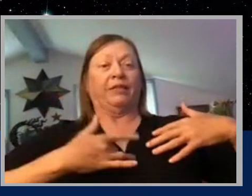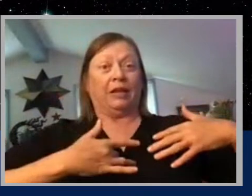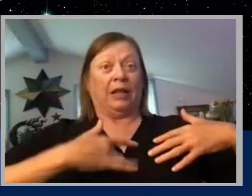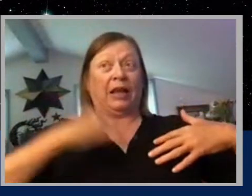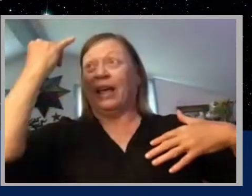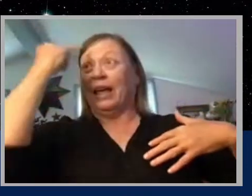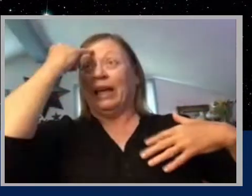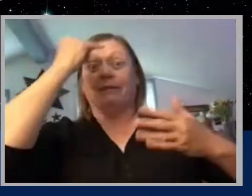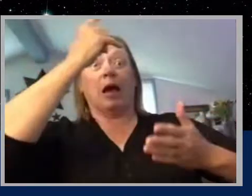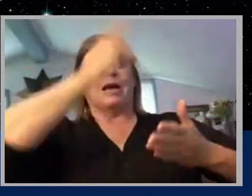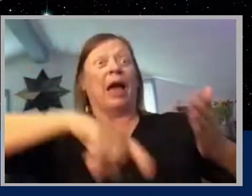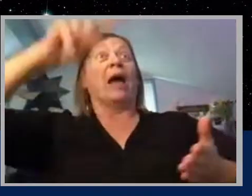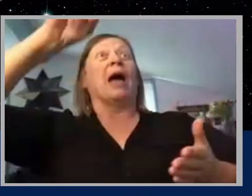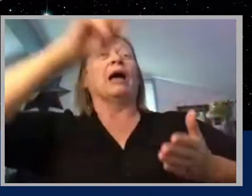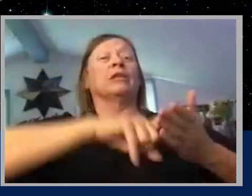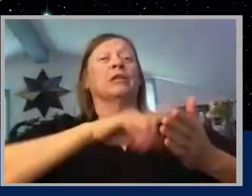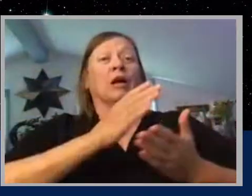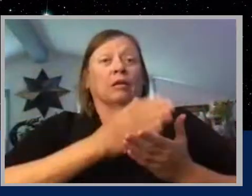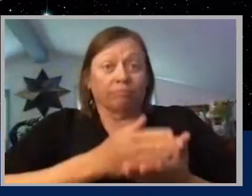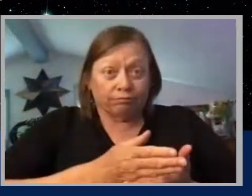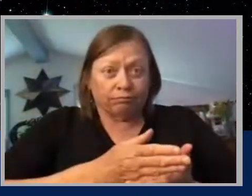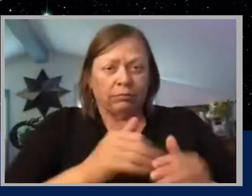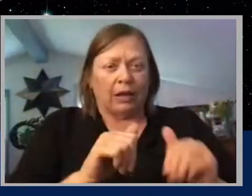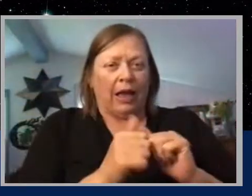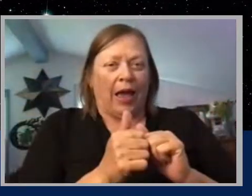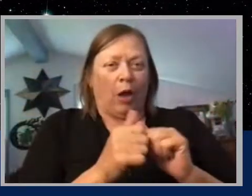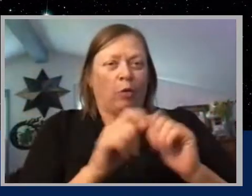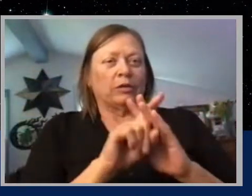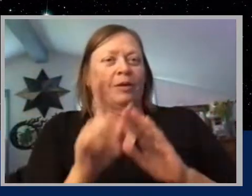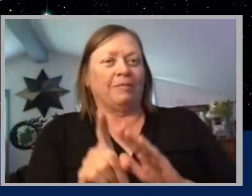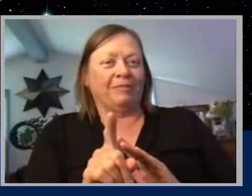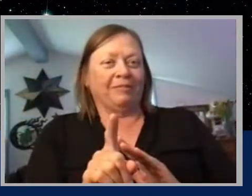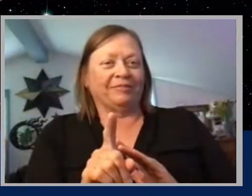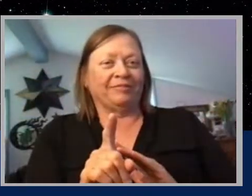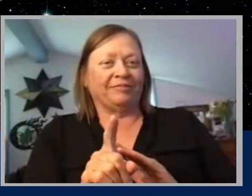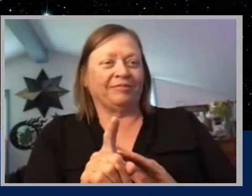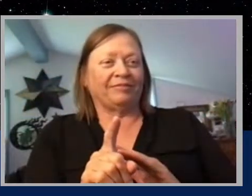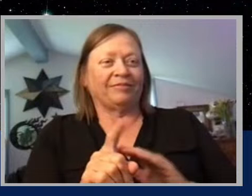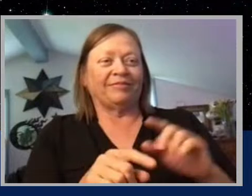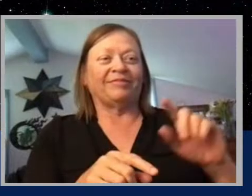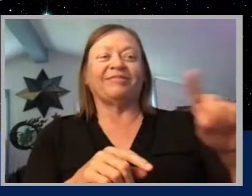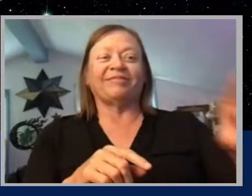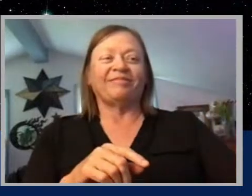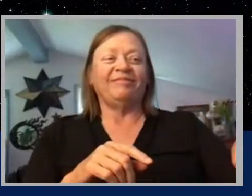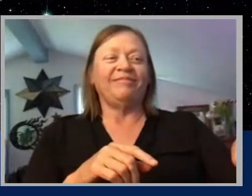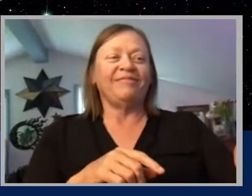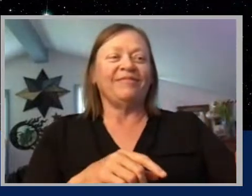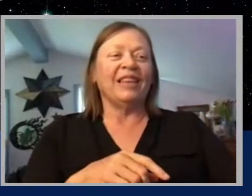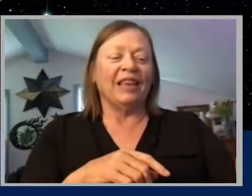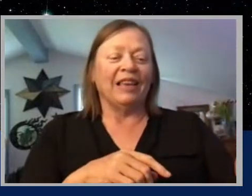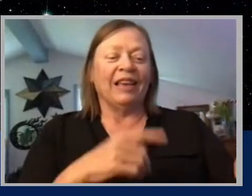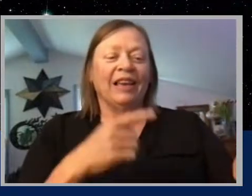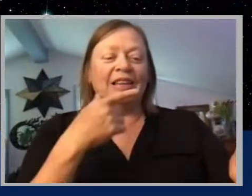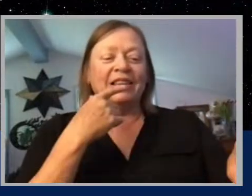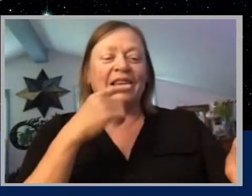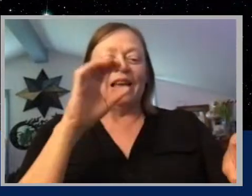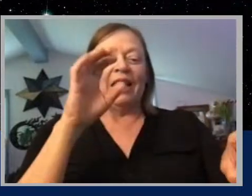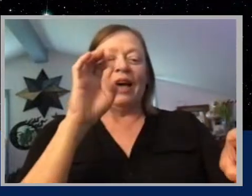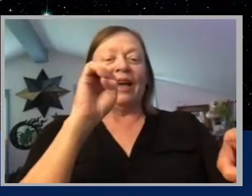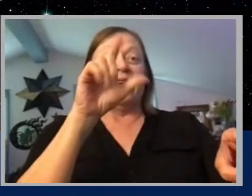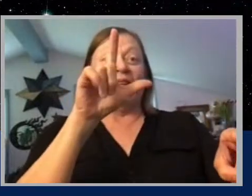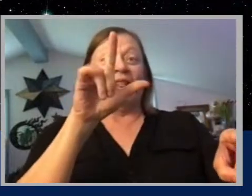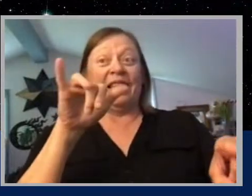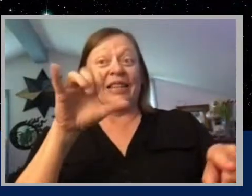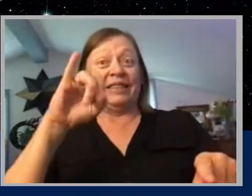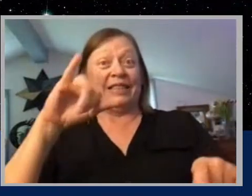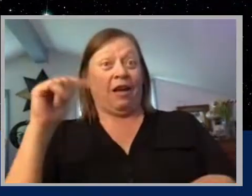situation. And centrifuge training is something they've been doing since the start of the space program as well, I know too, which is something very exciting